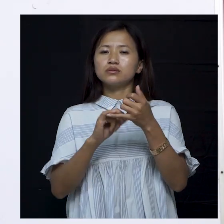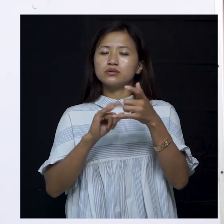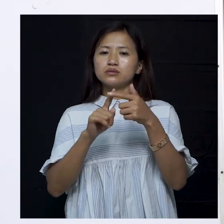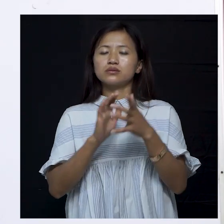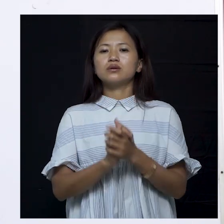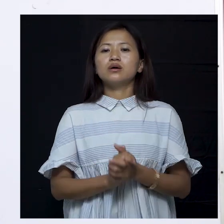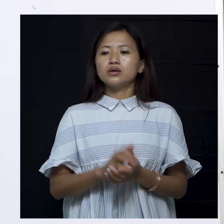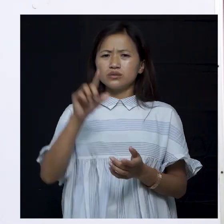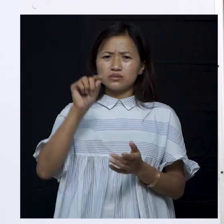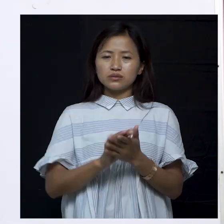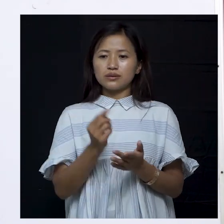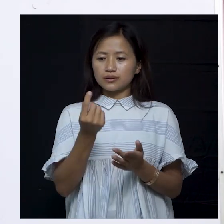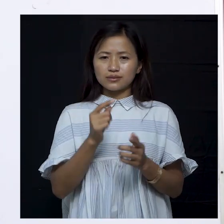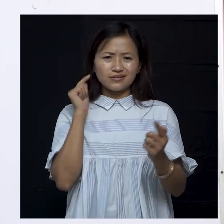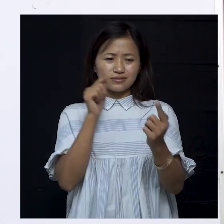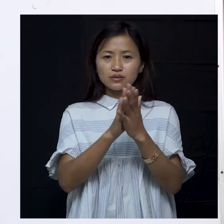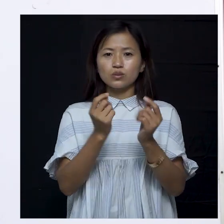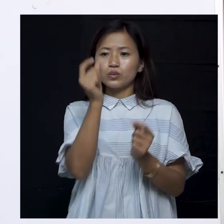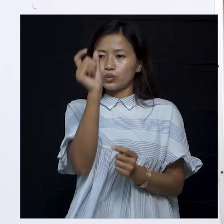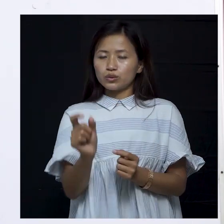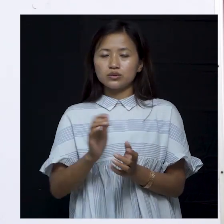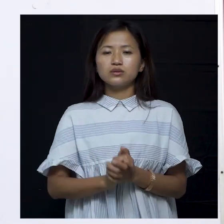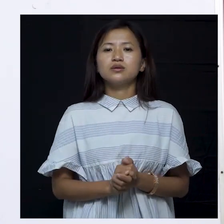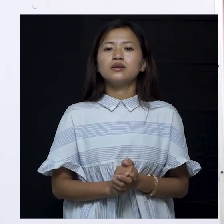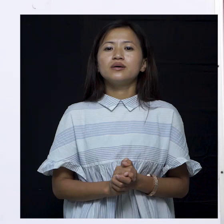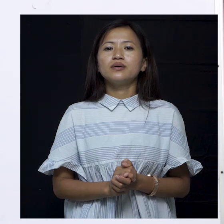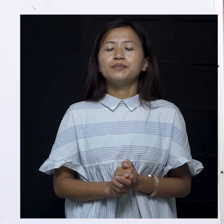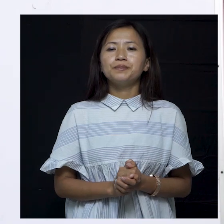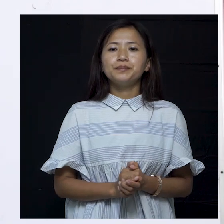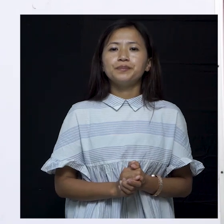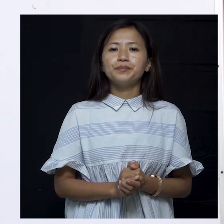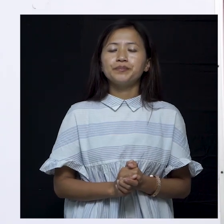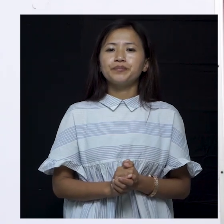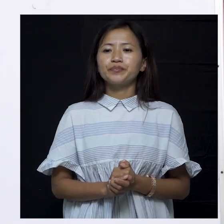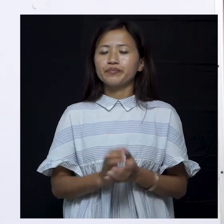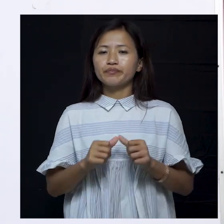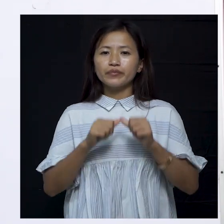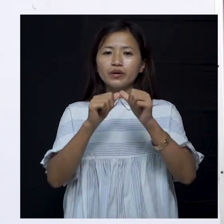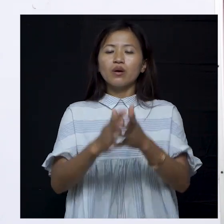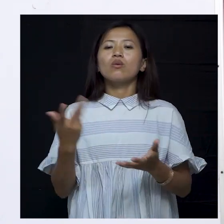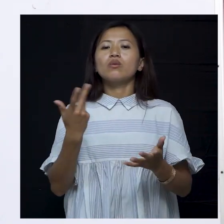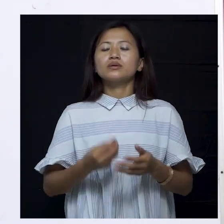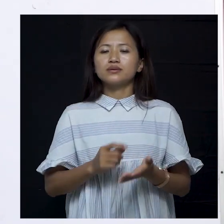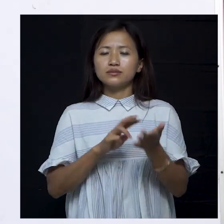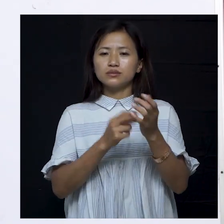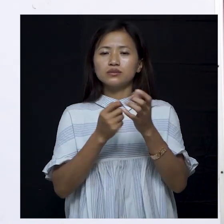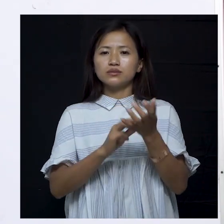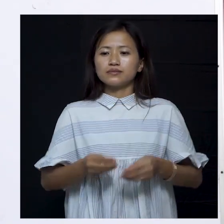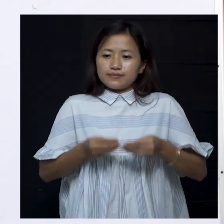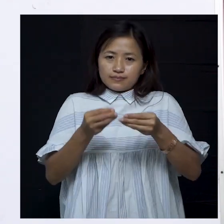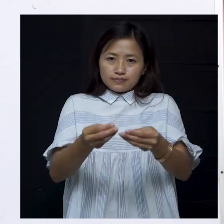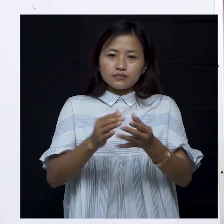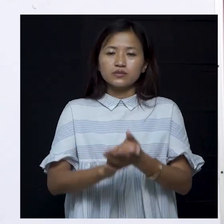will do the exact word, okay? It will give the exact answer to what a noun gives, okay? Though